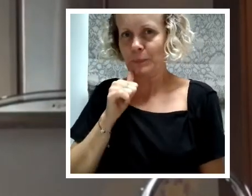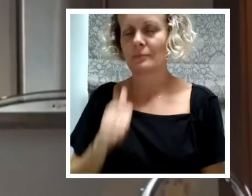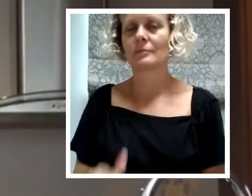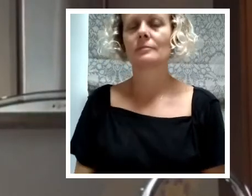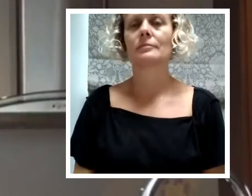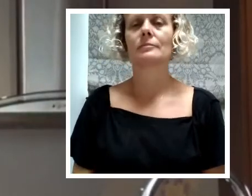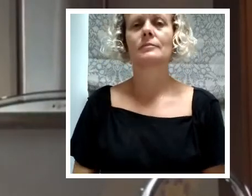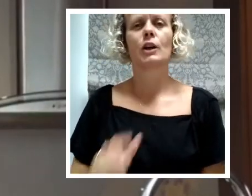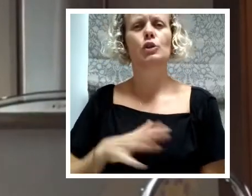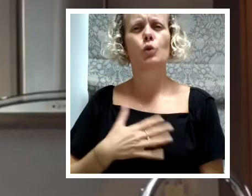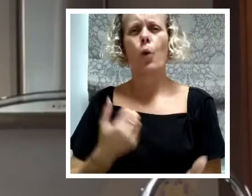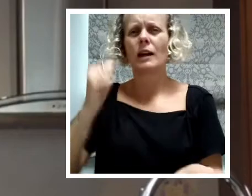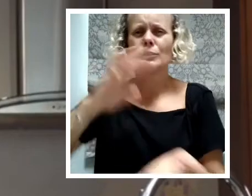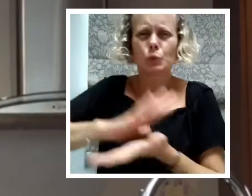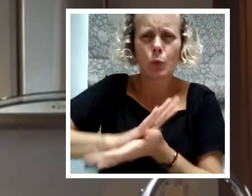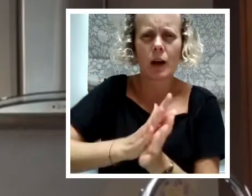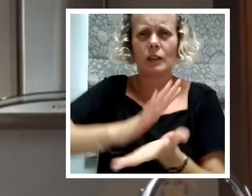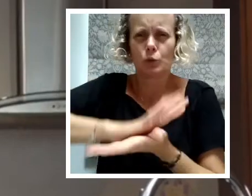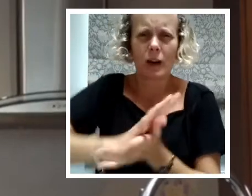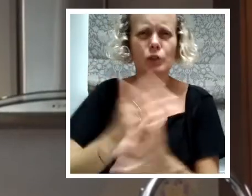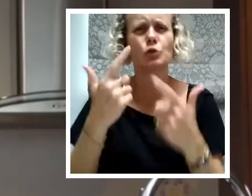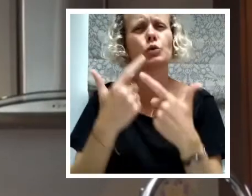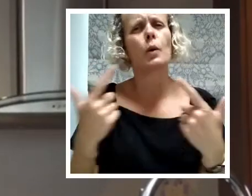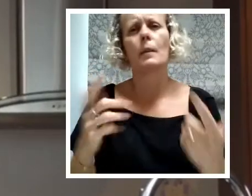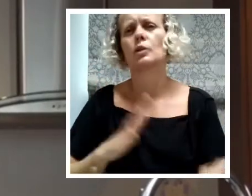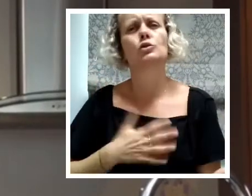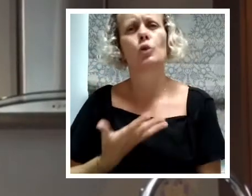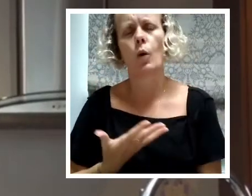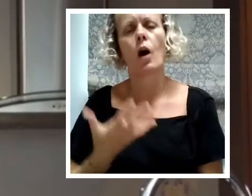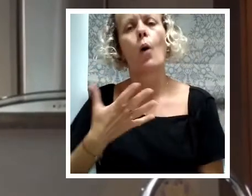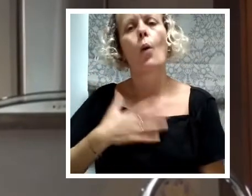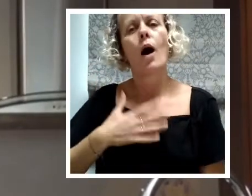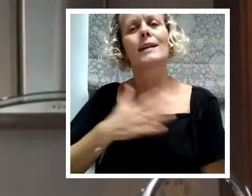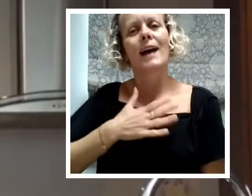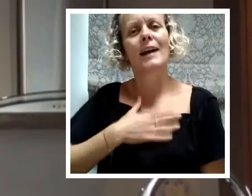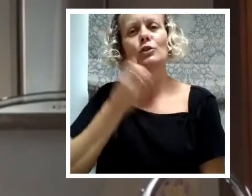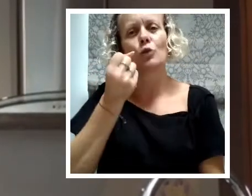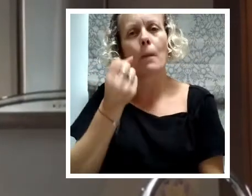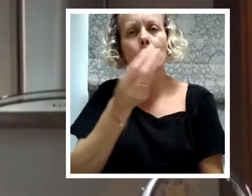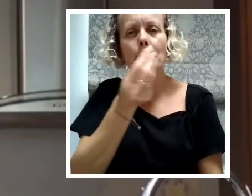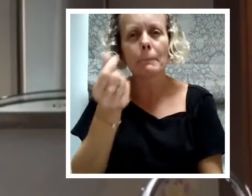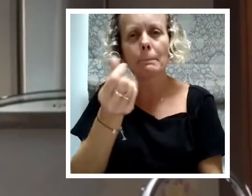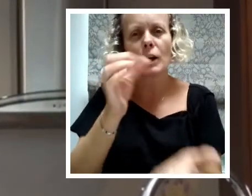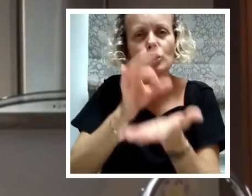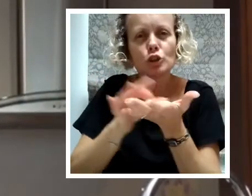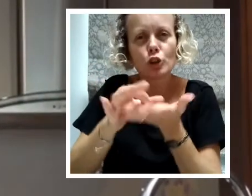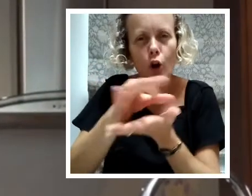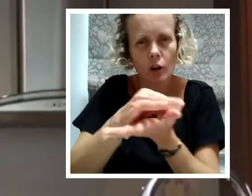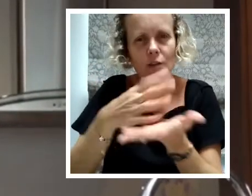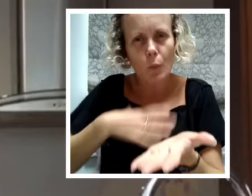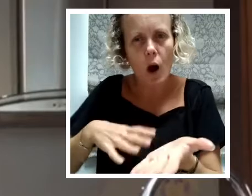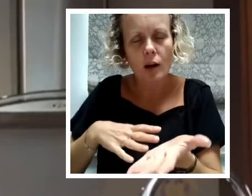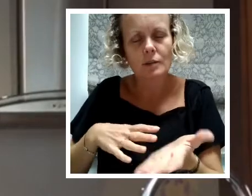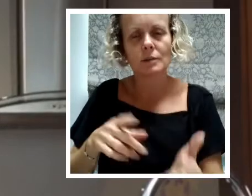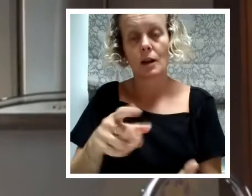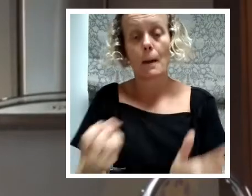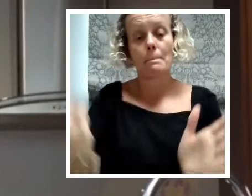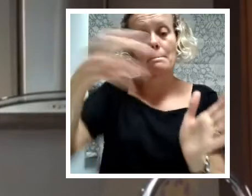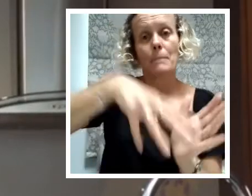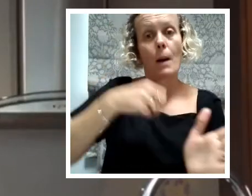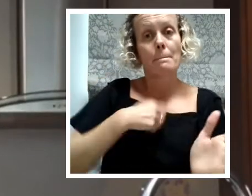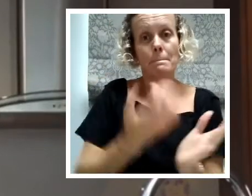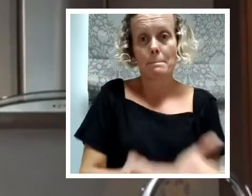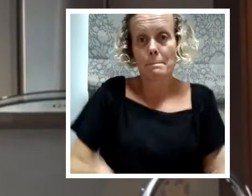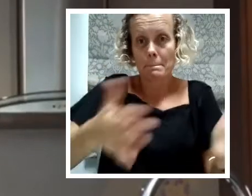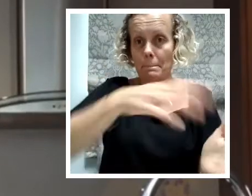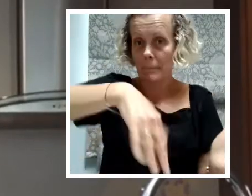delicious. We don't want to bash them too much because we do want to have lots of chunky chocolate bits, so I'm just going to pour